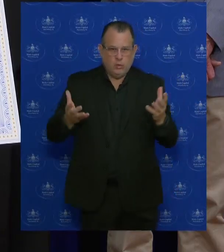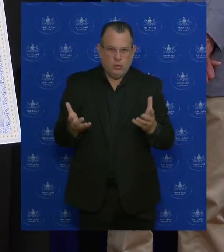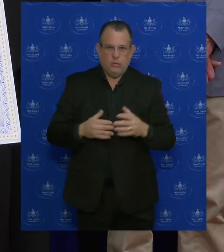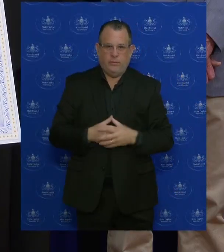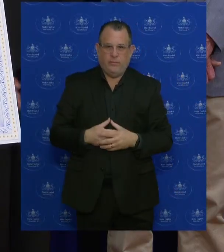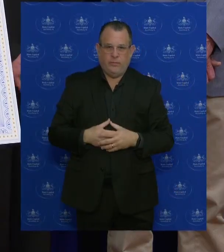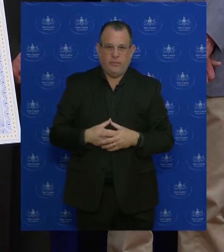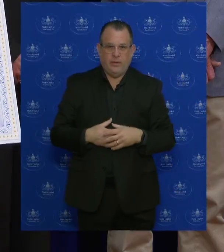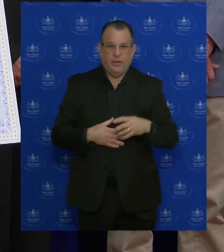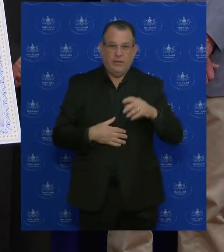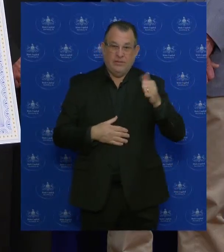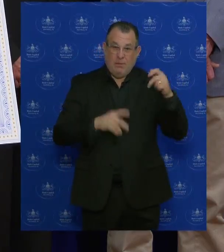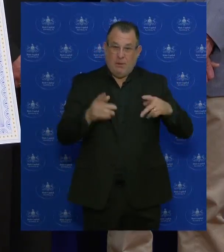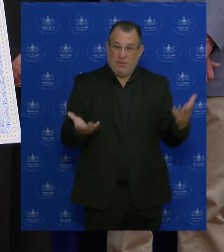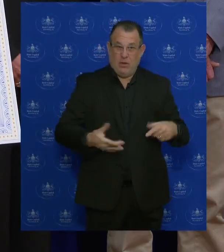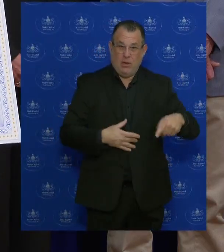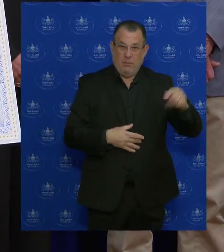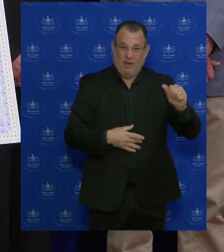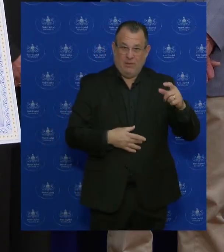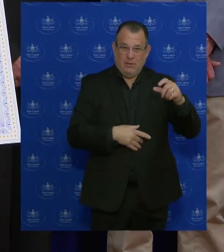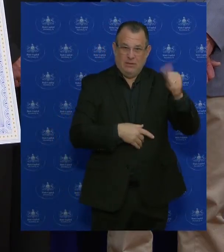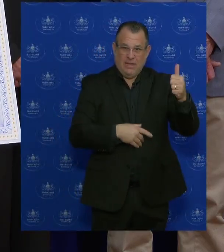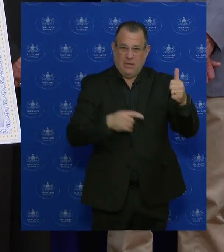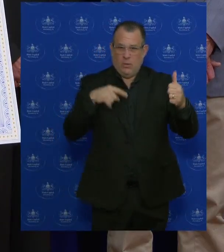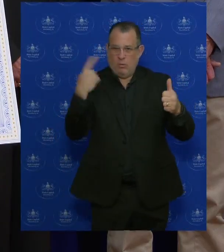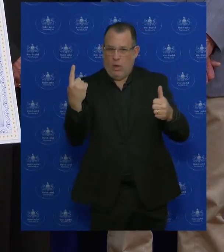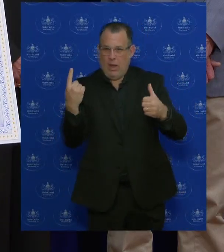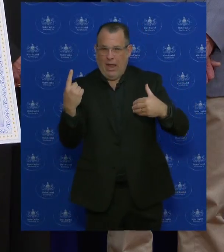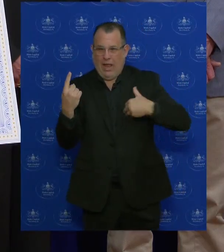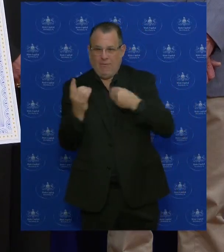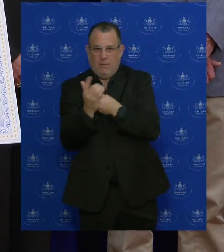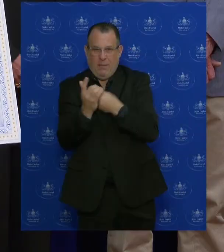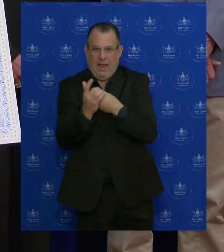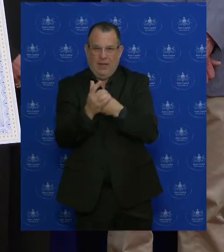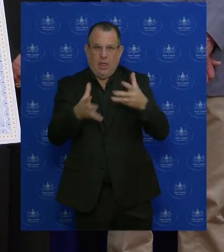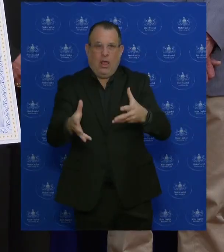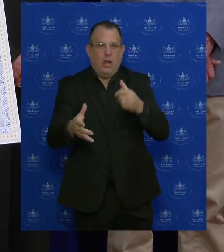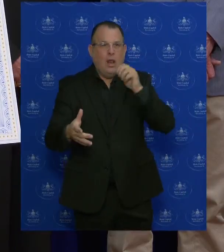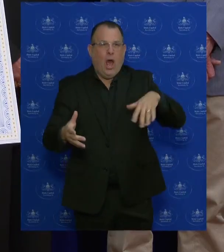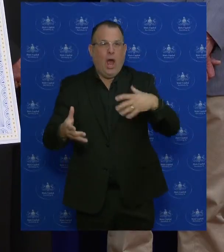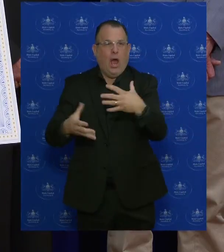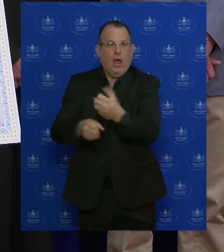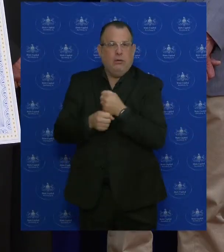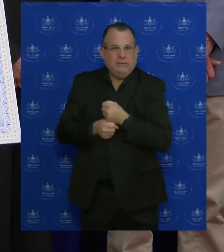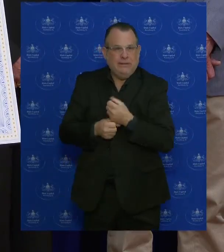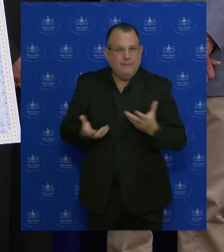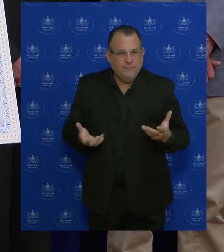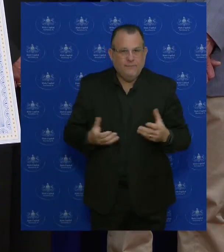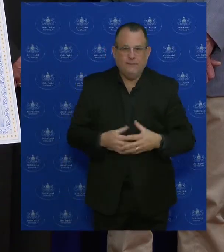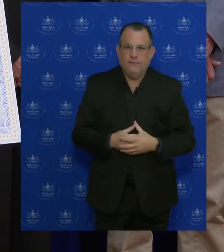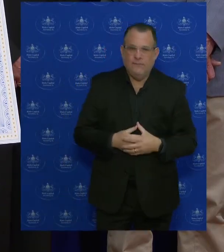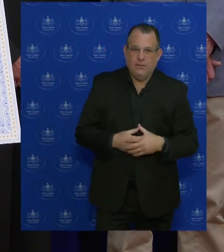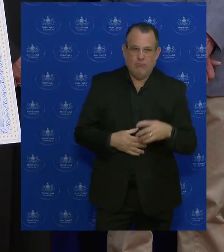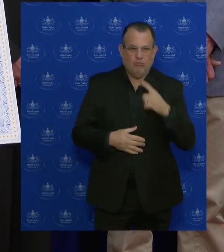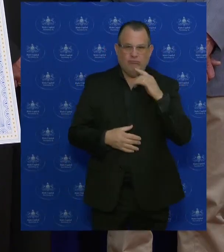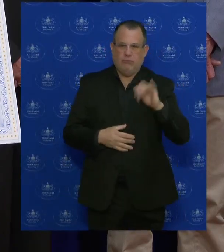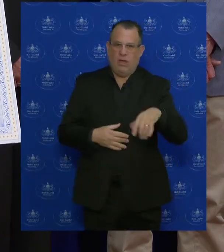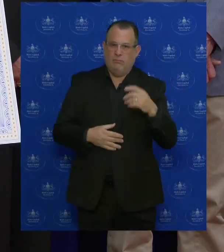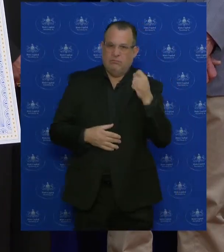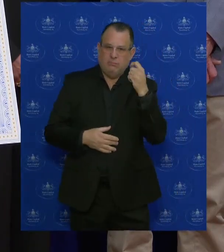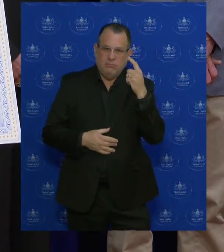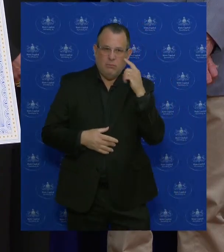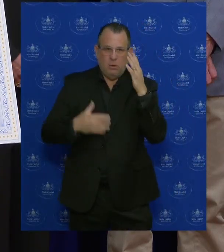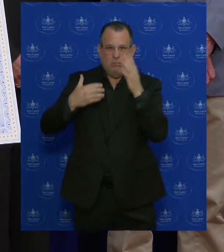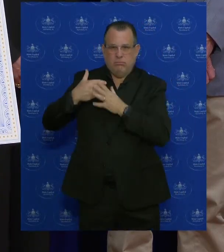hardworking Pennsylvanians. So in the coming days, more than 7,000 Pennsylvanians will receive Pennsylvania Money Match checks